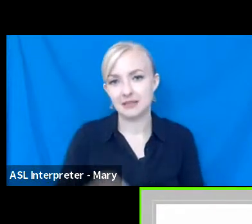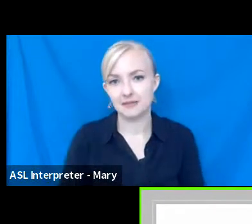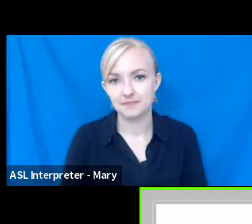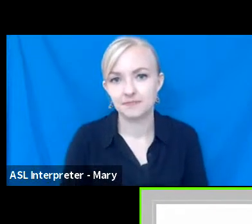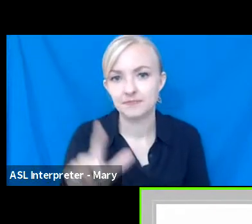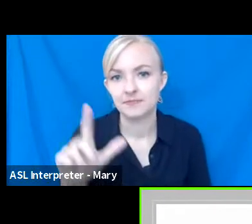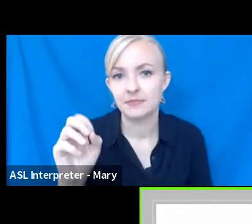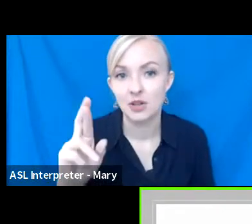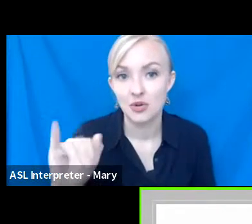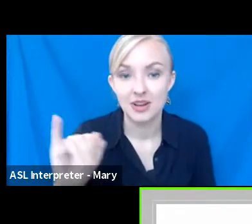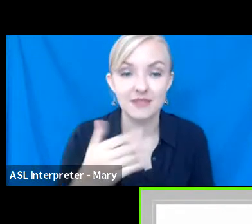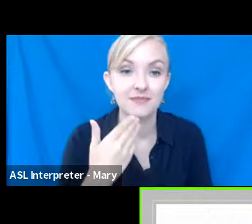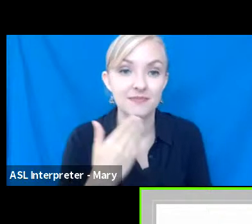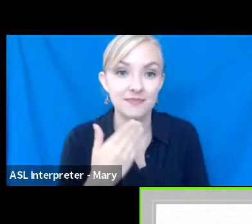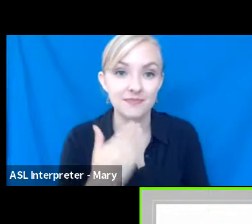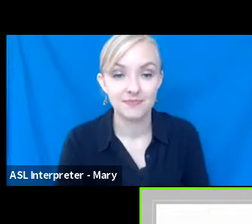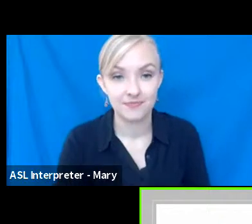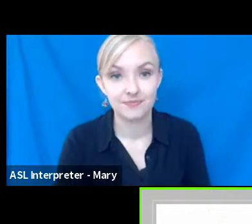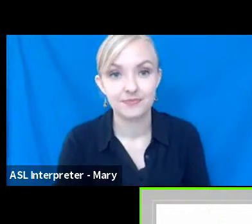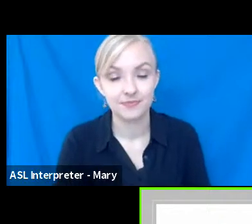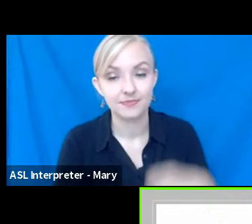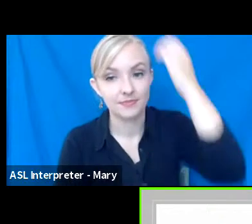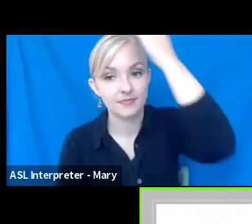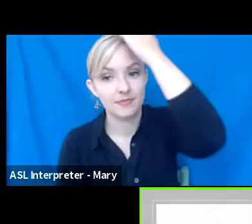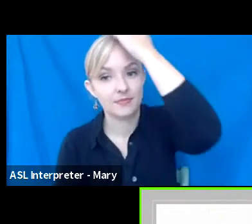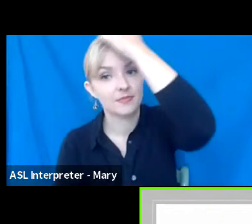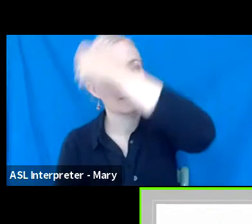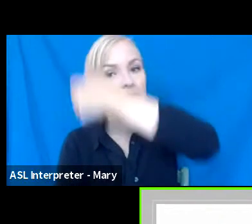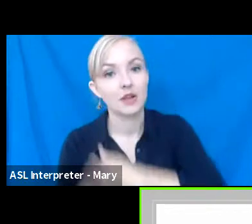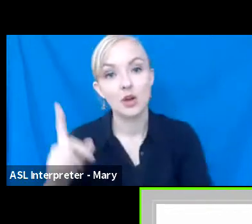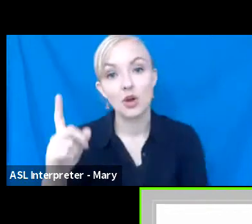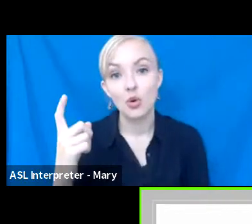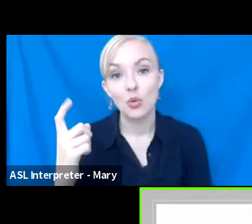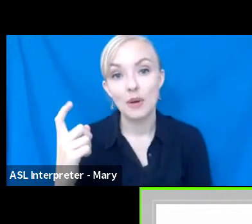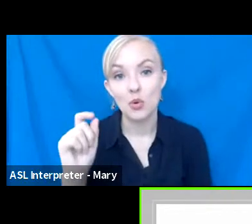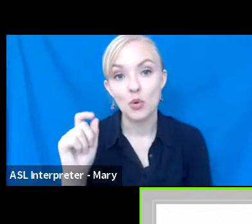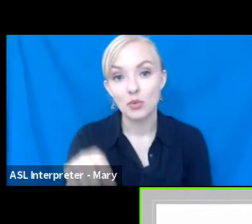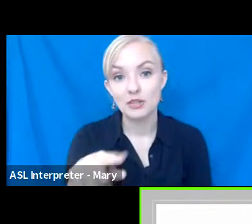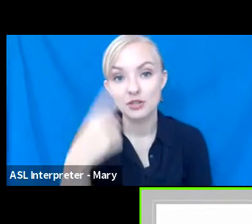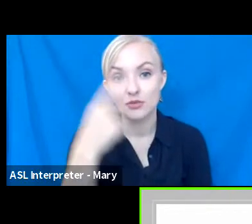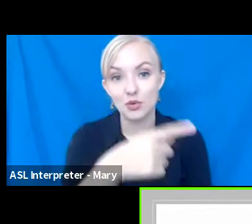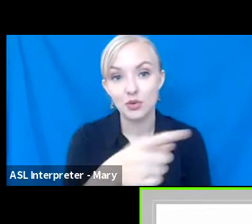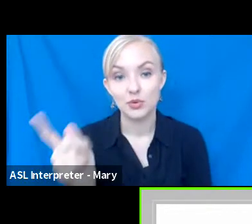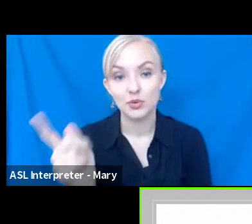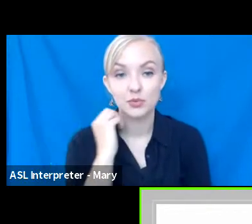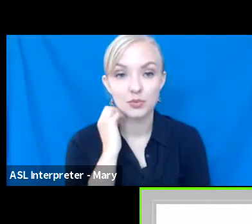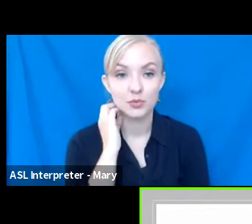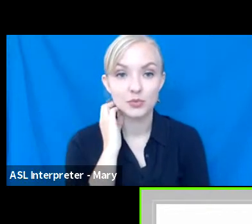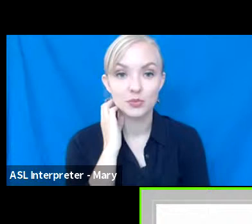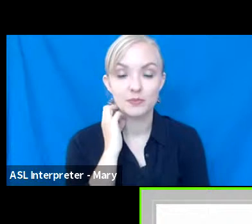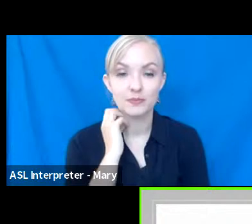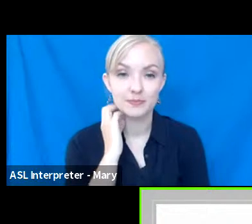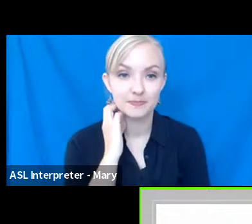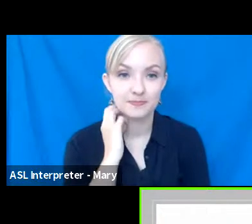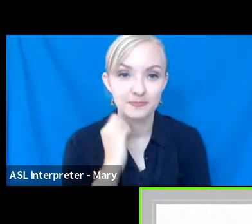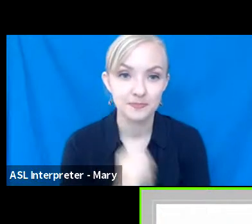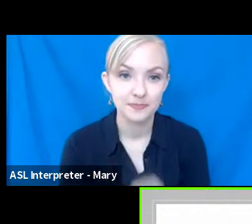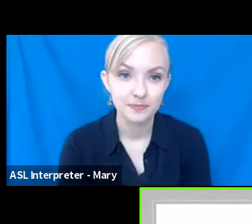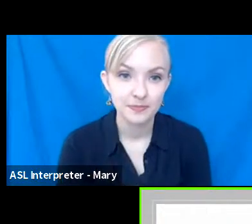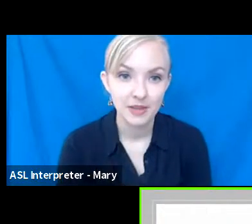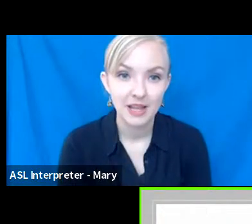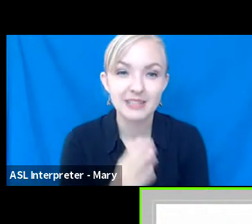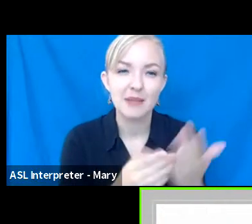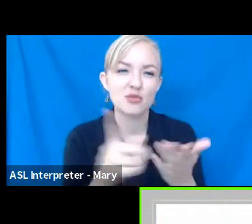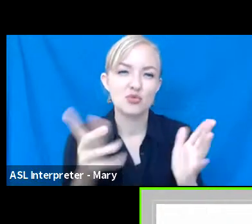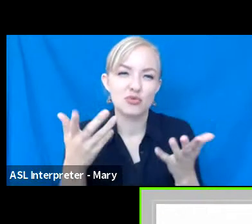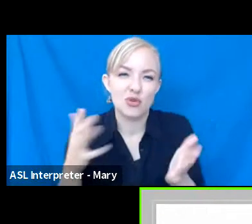Thank you, Sonia. And we've got one more question for the panelists. And that question is, and some of you have talked about